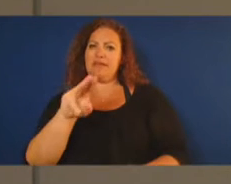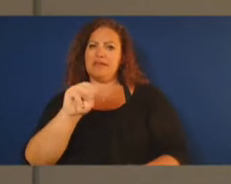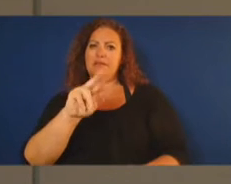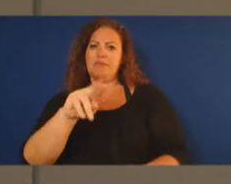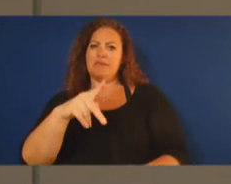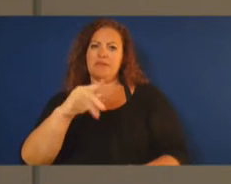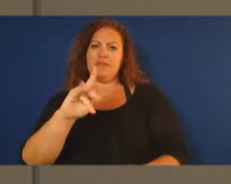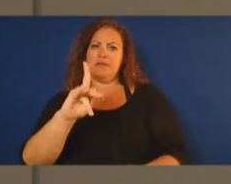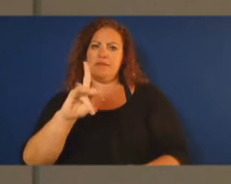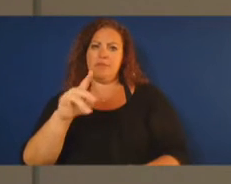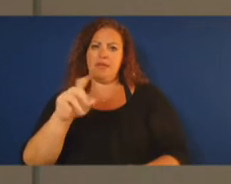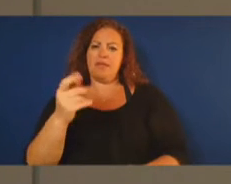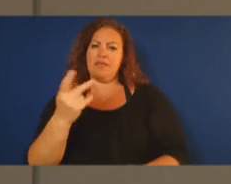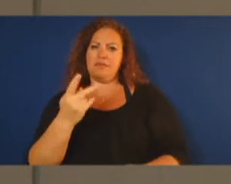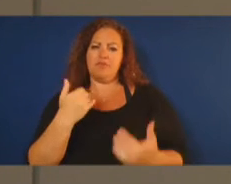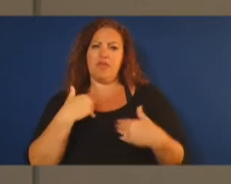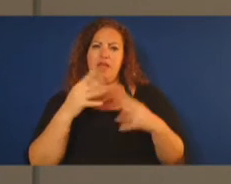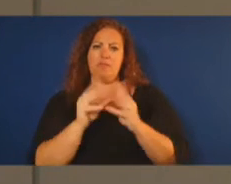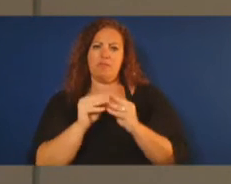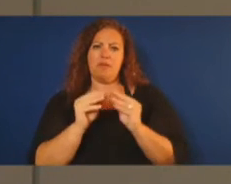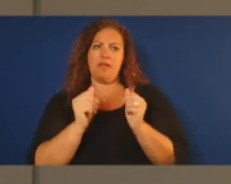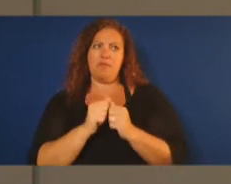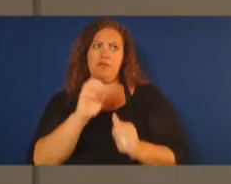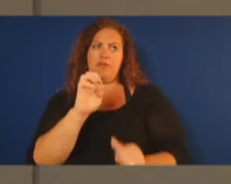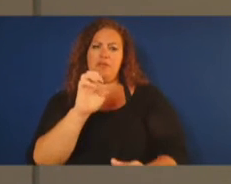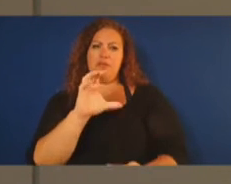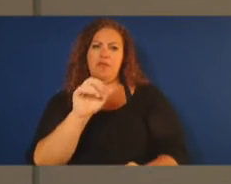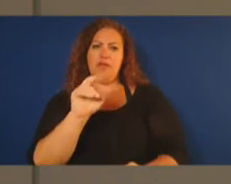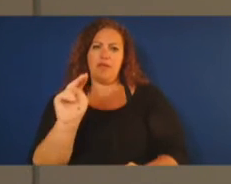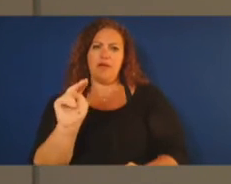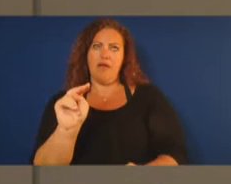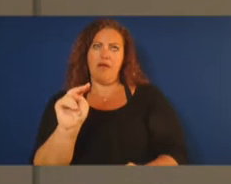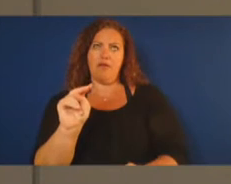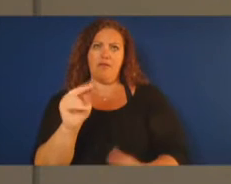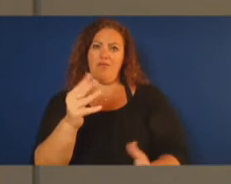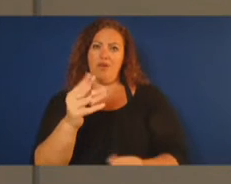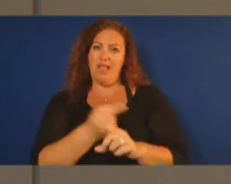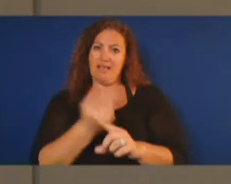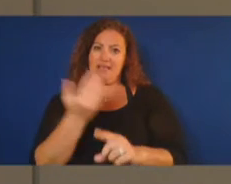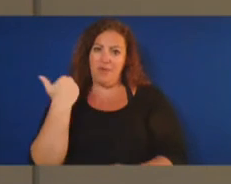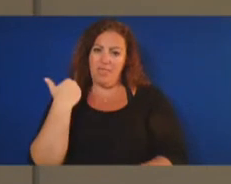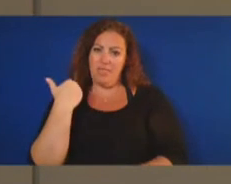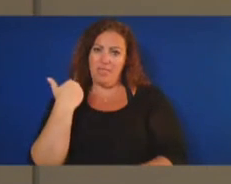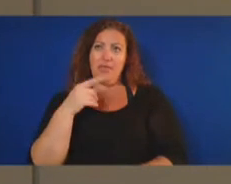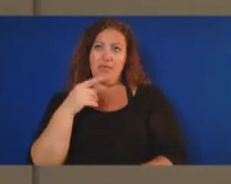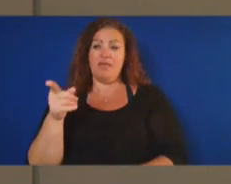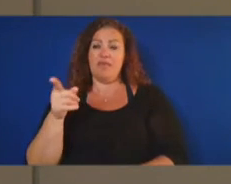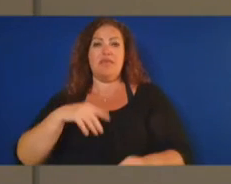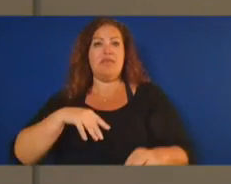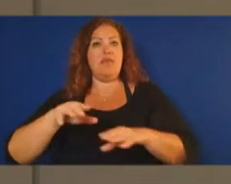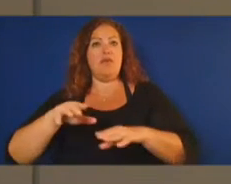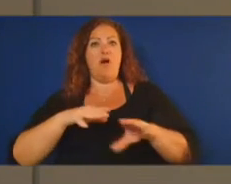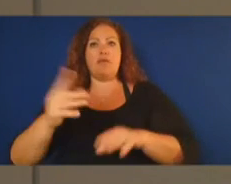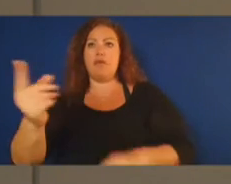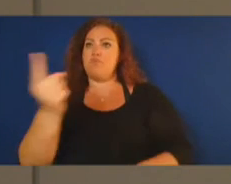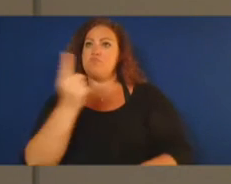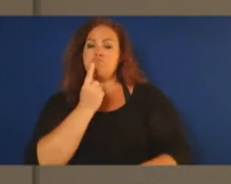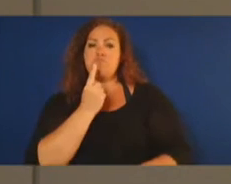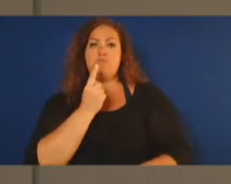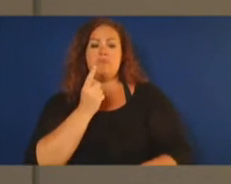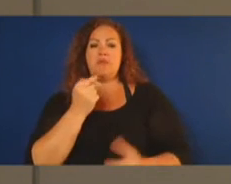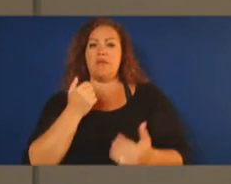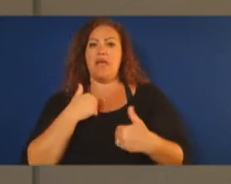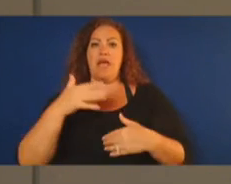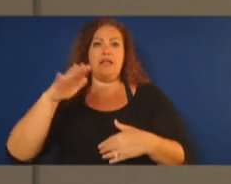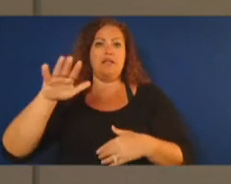a a meeting with econ uh when last month he walked right up to me he had handouts